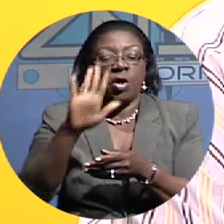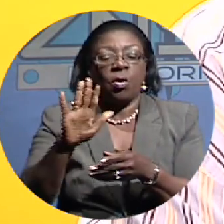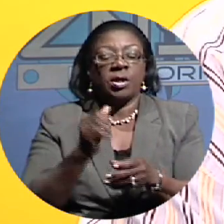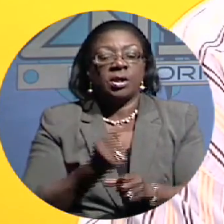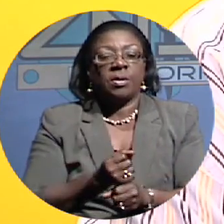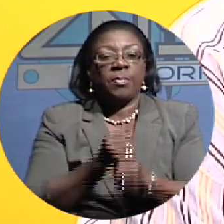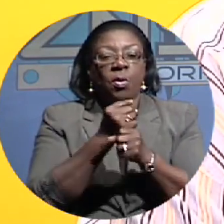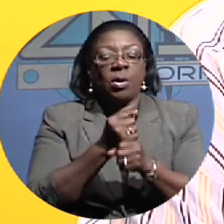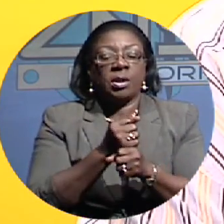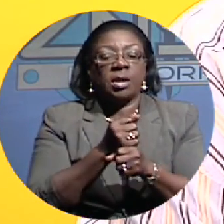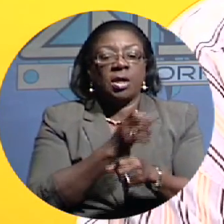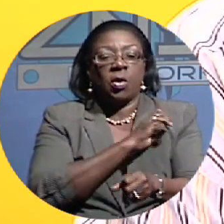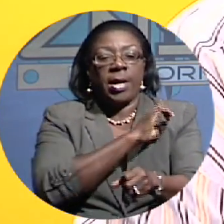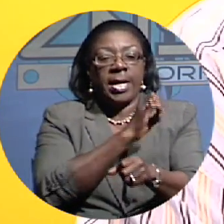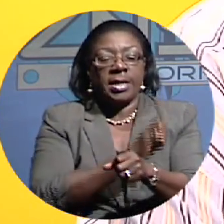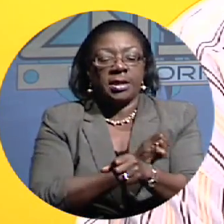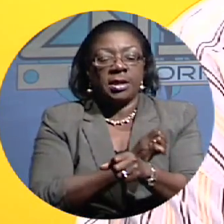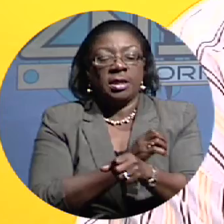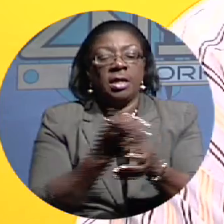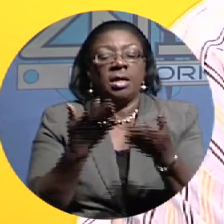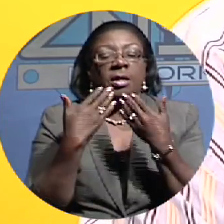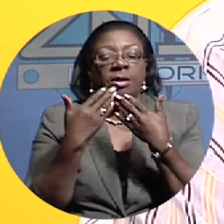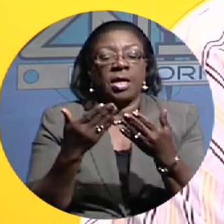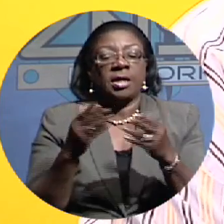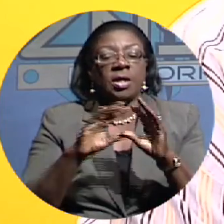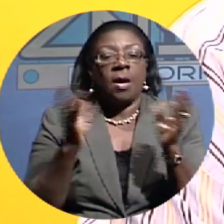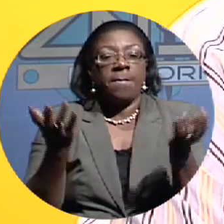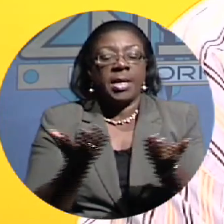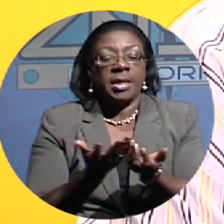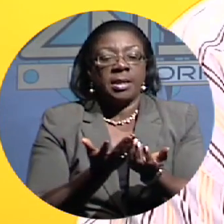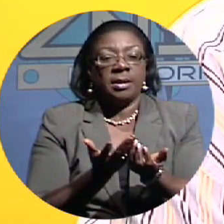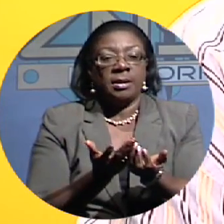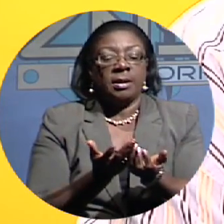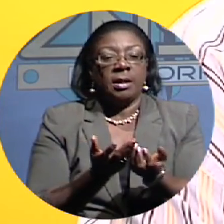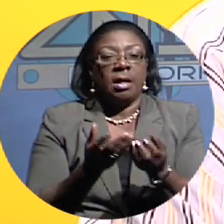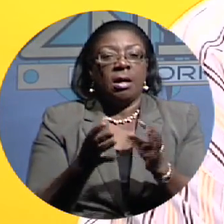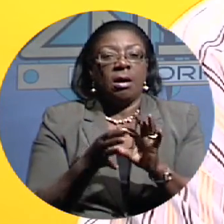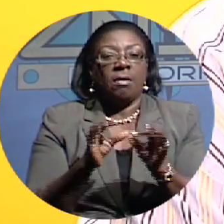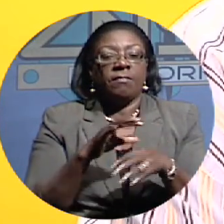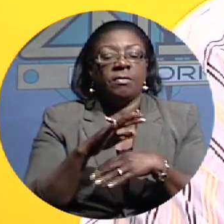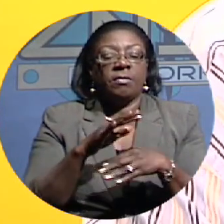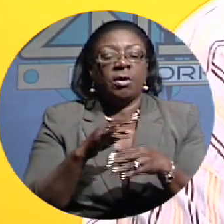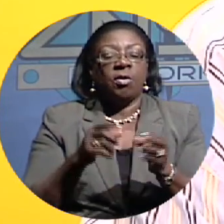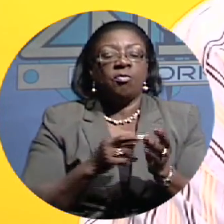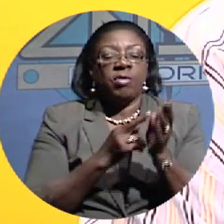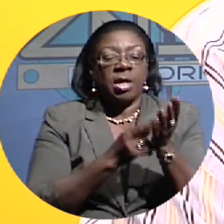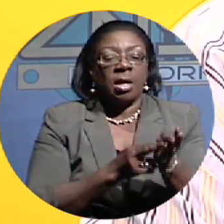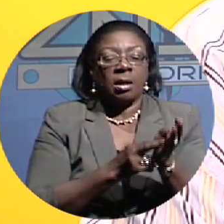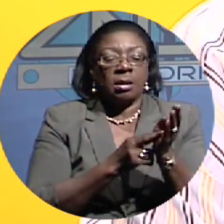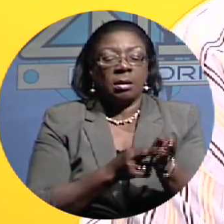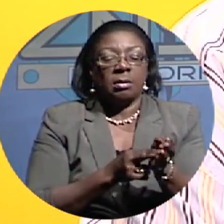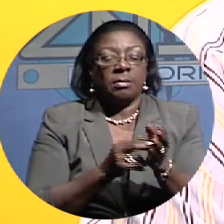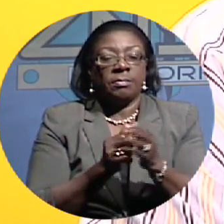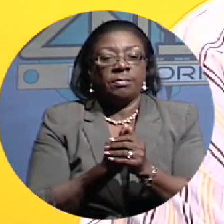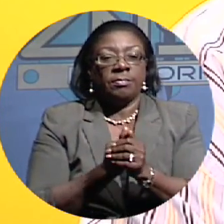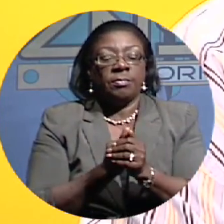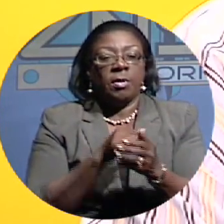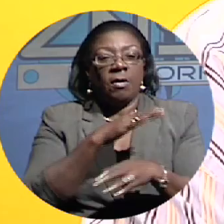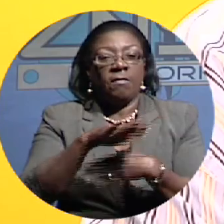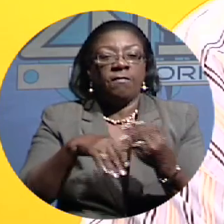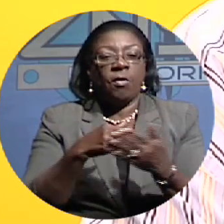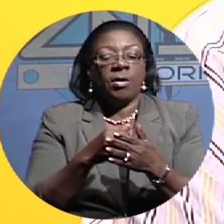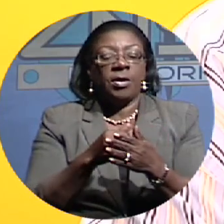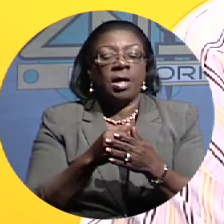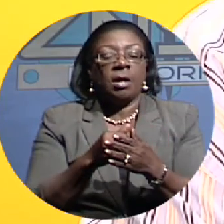energy. And then I wish to thank the committee, the steering committee of the All for One Regatta, headed by King Eric, for their